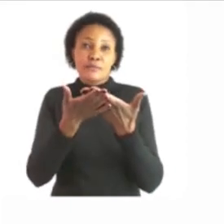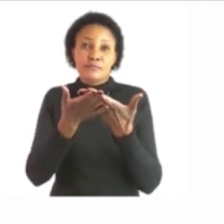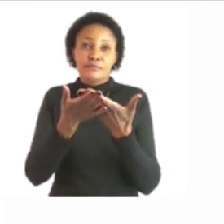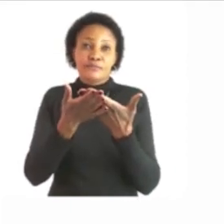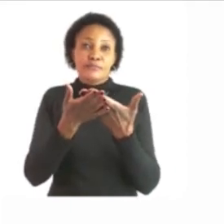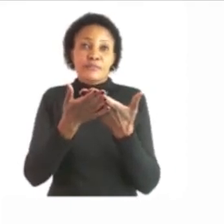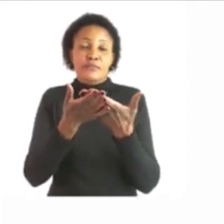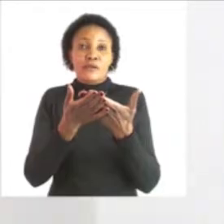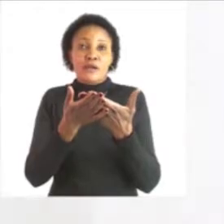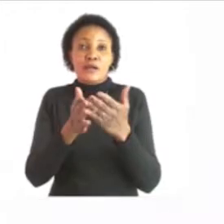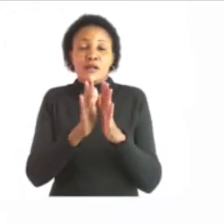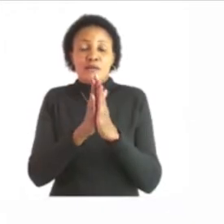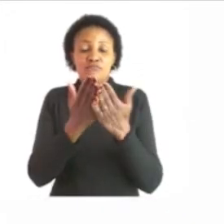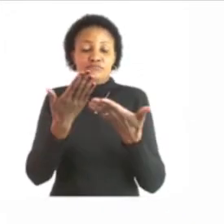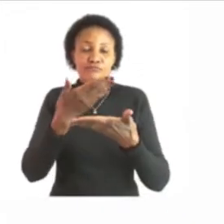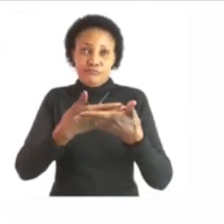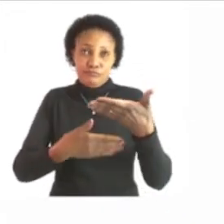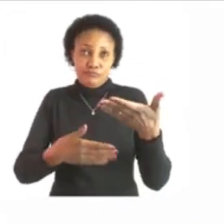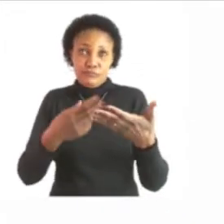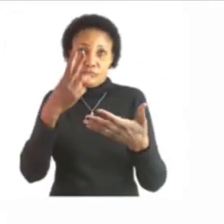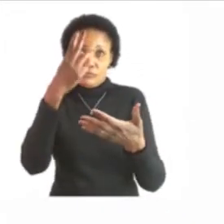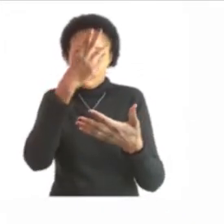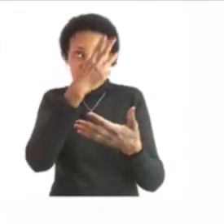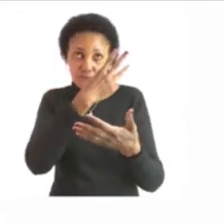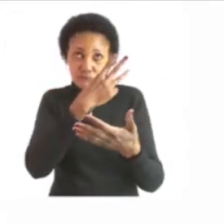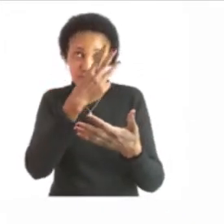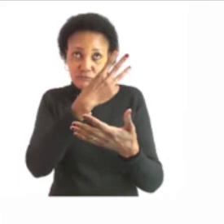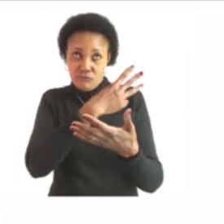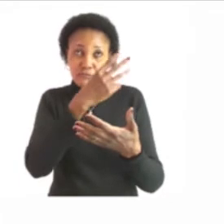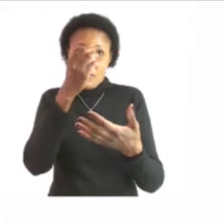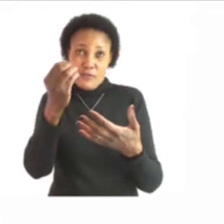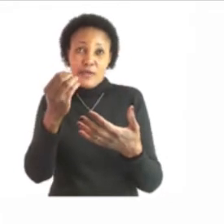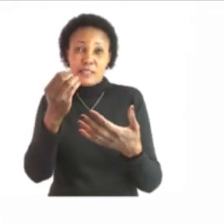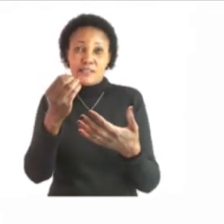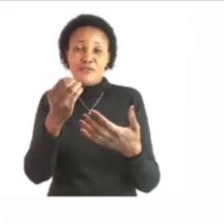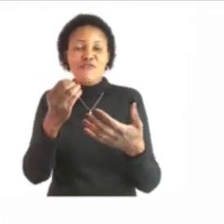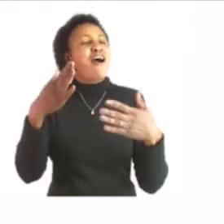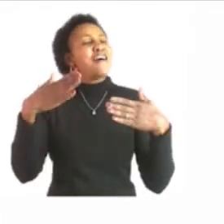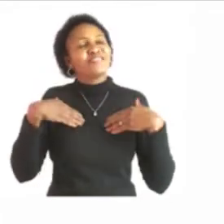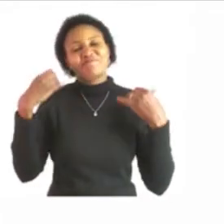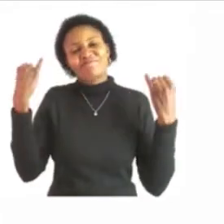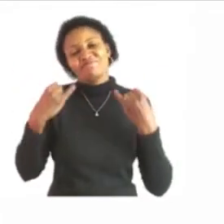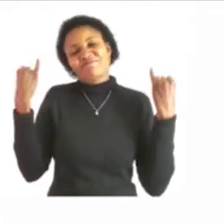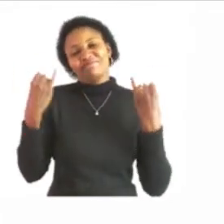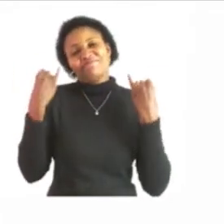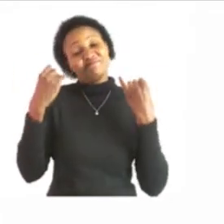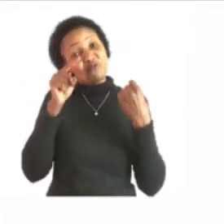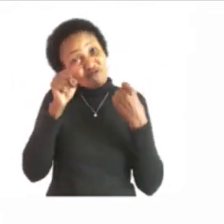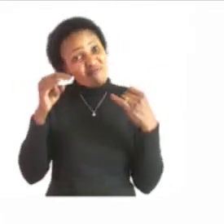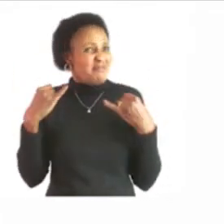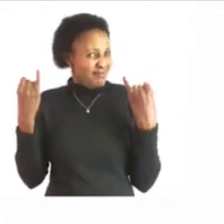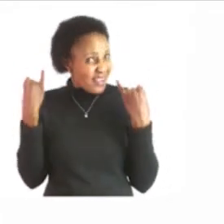page 30. Turn to page 30. Oh, I'm so excited. Are you